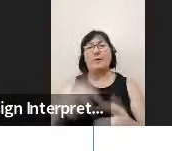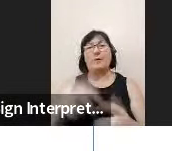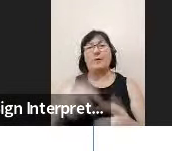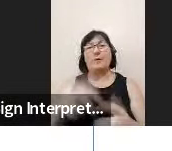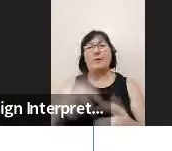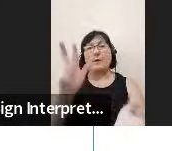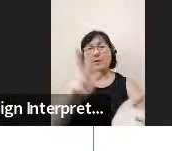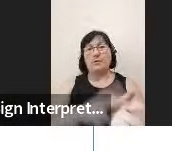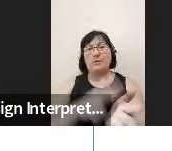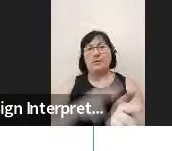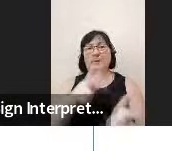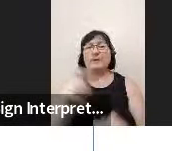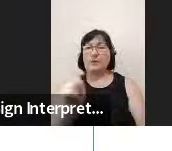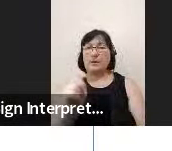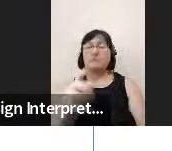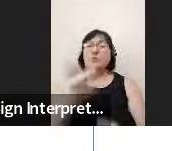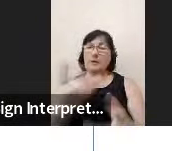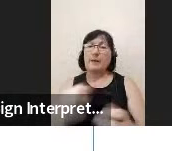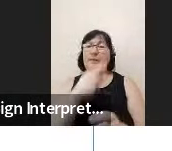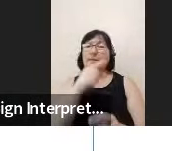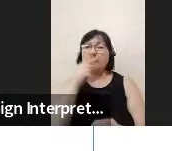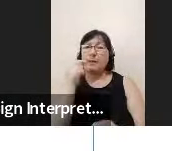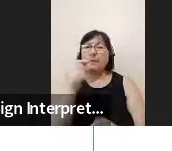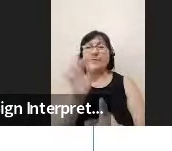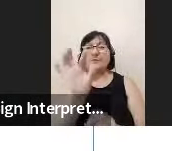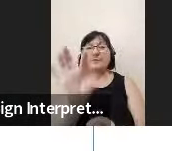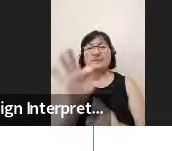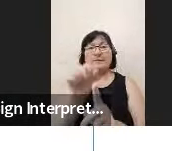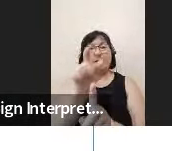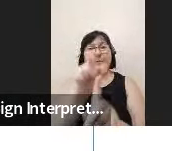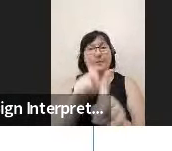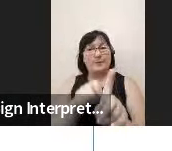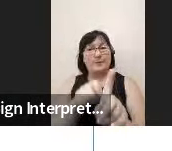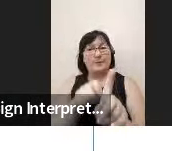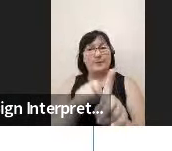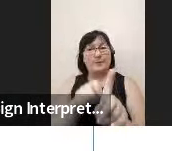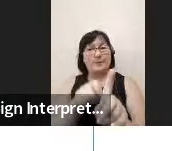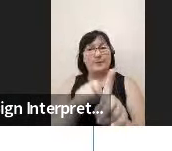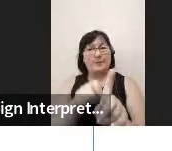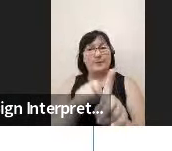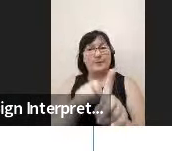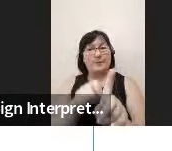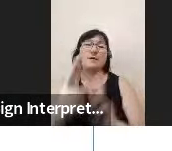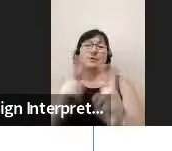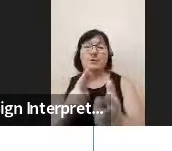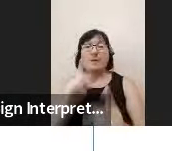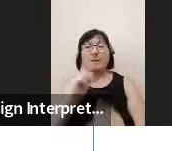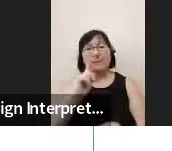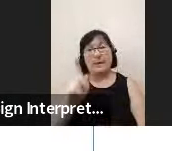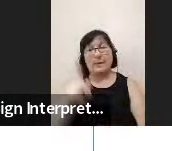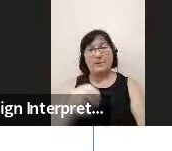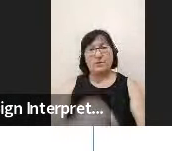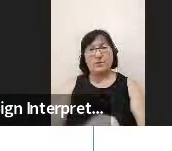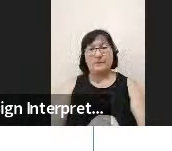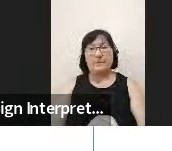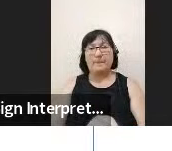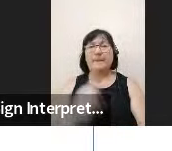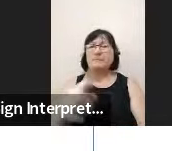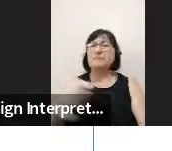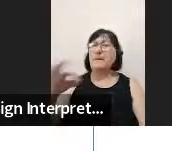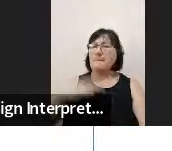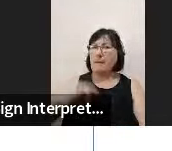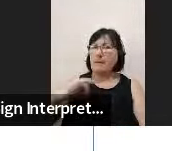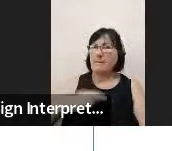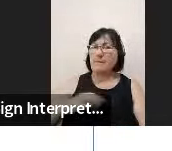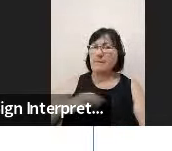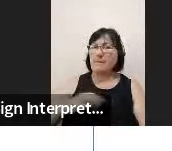will be your client relationship manager. This client relationship manager, it's a benefit because this is your center of communication.